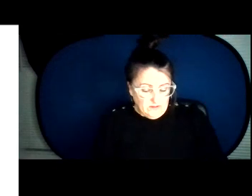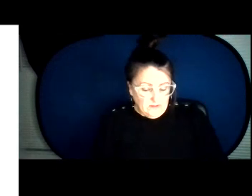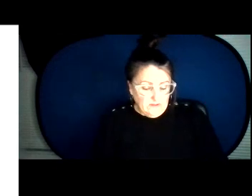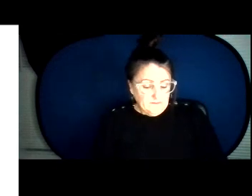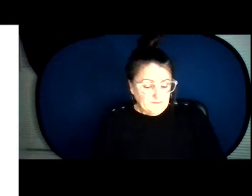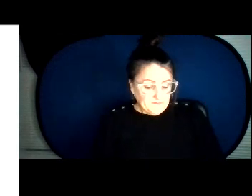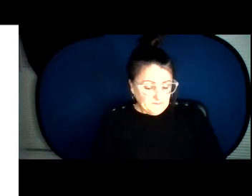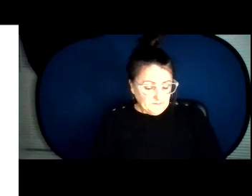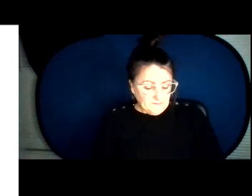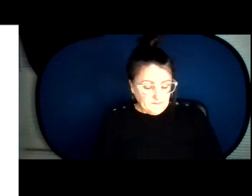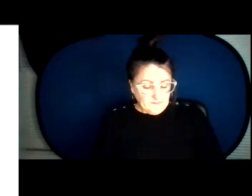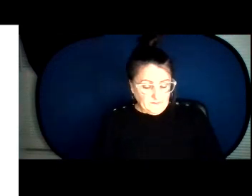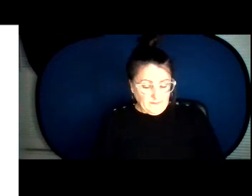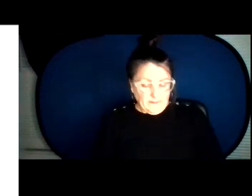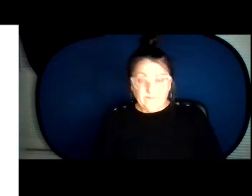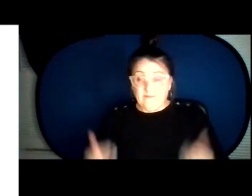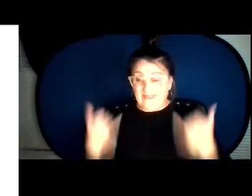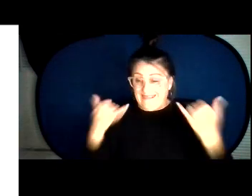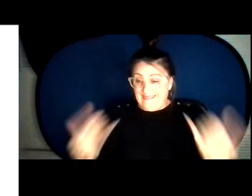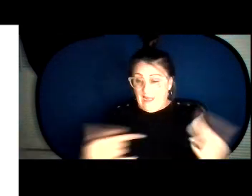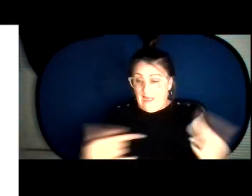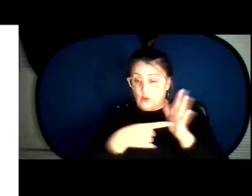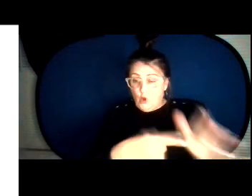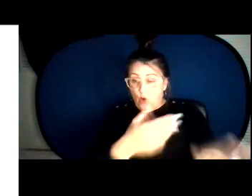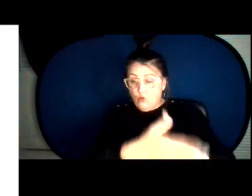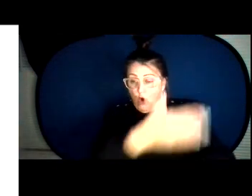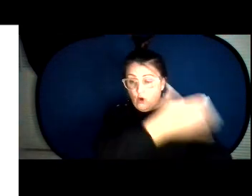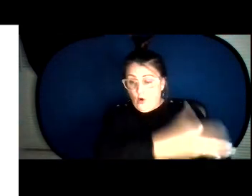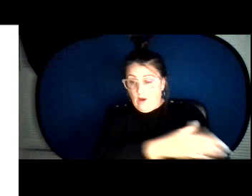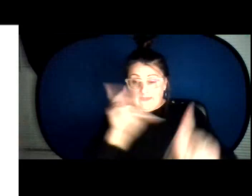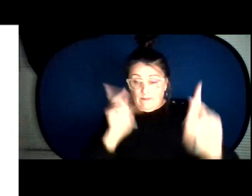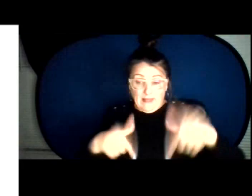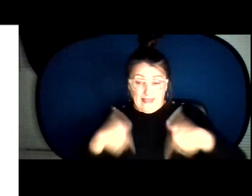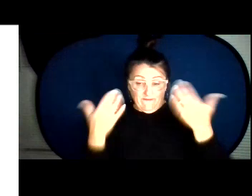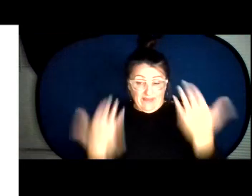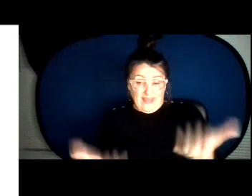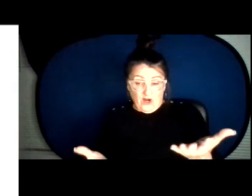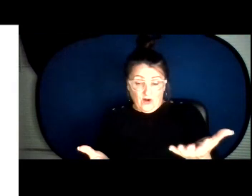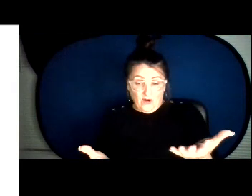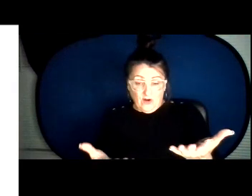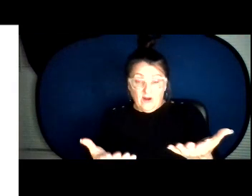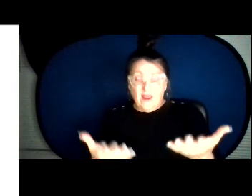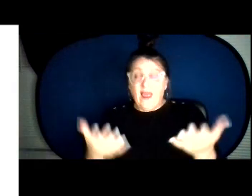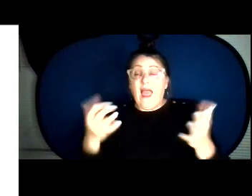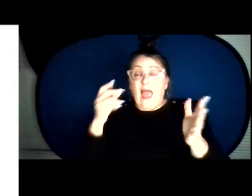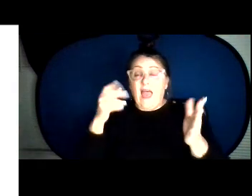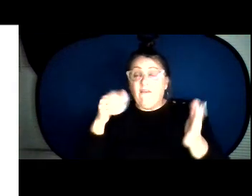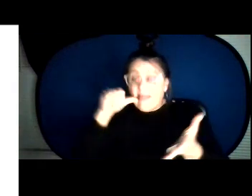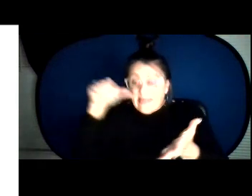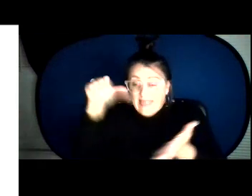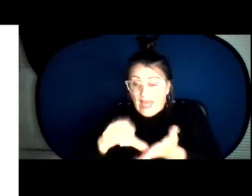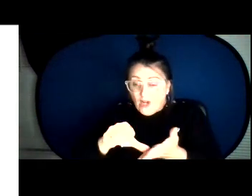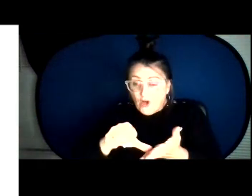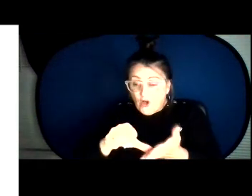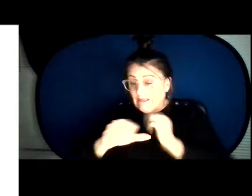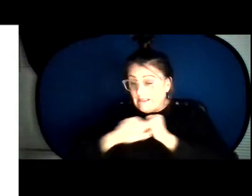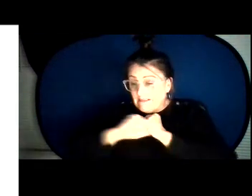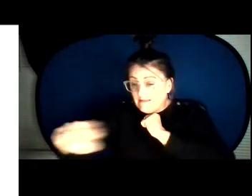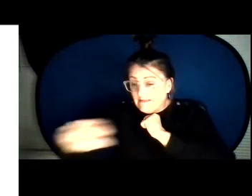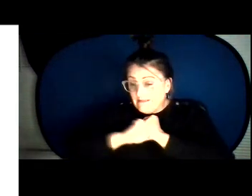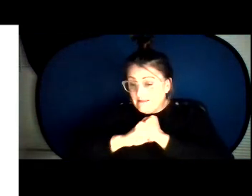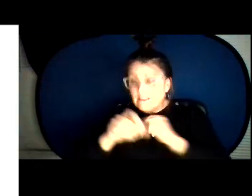I want to shift now to the progress being made. All tenants in the corridor have received notices of solicitation, which begins the sales